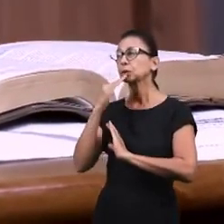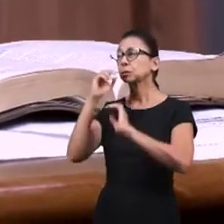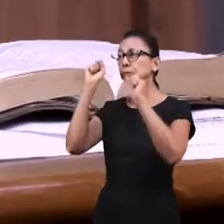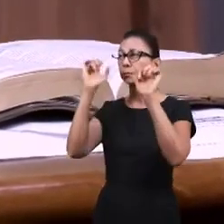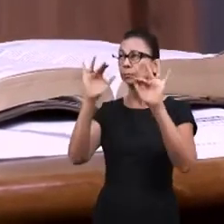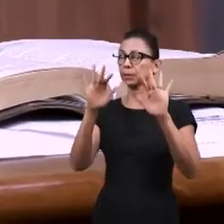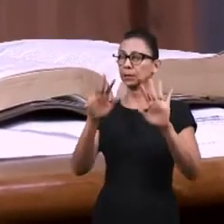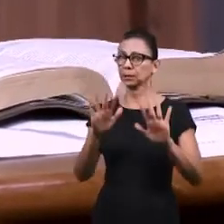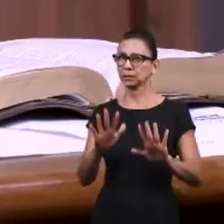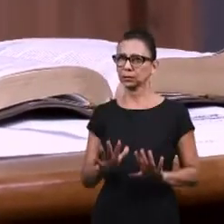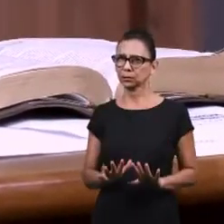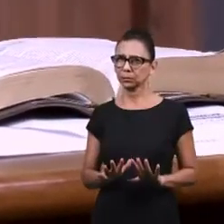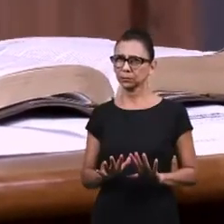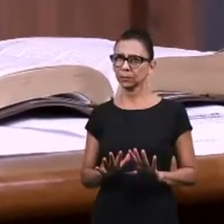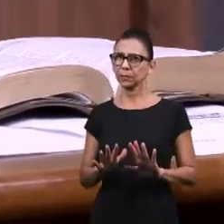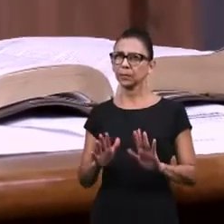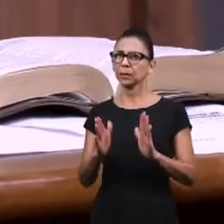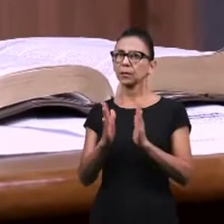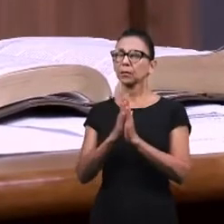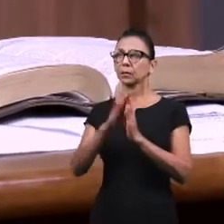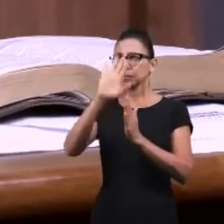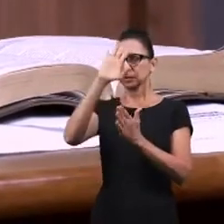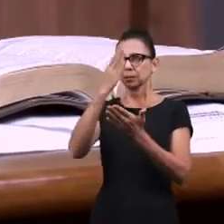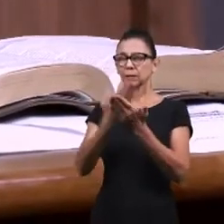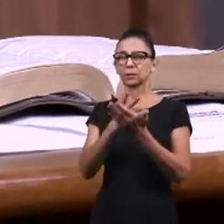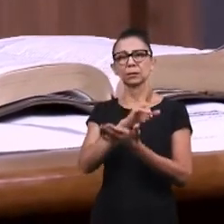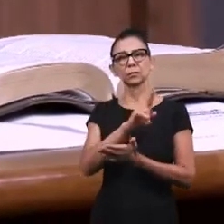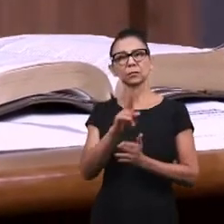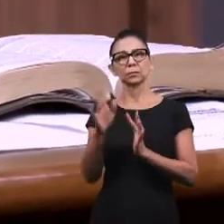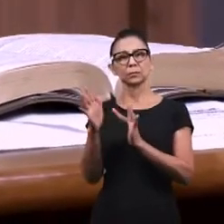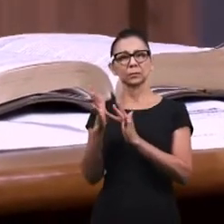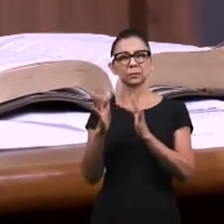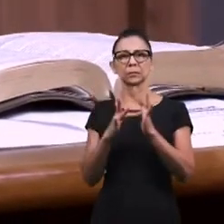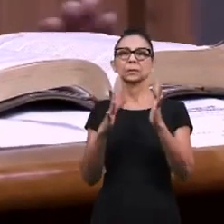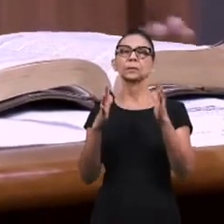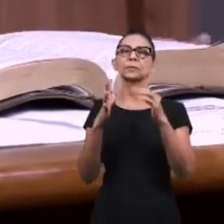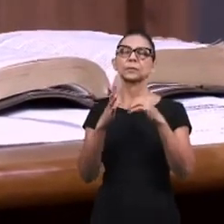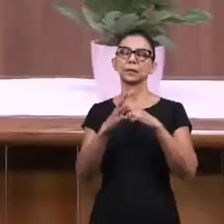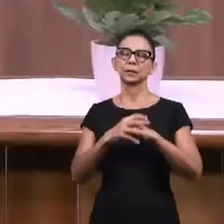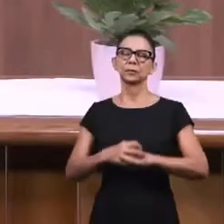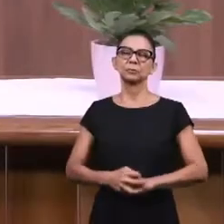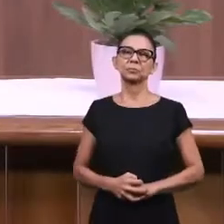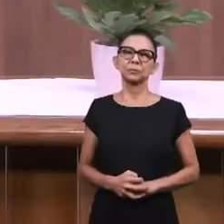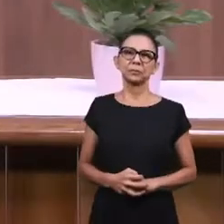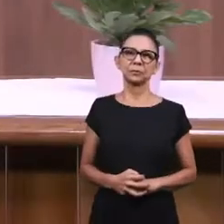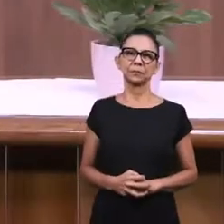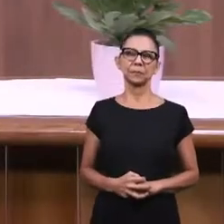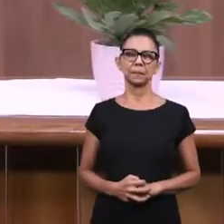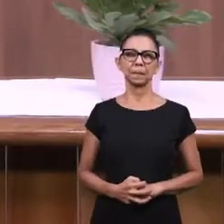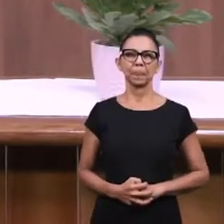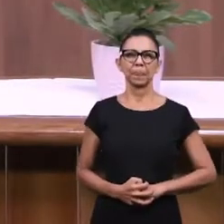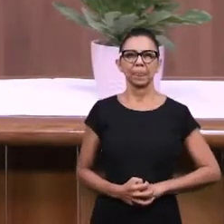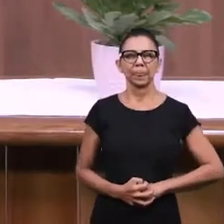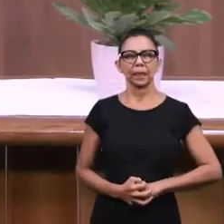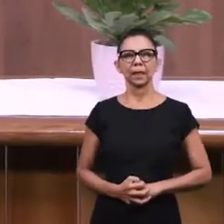for you to bless us greatly, and we pray, believing in the blood, in the name of Jesus,